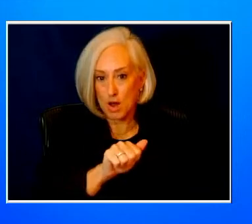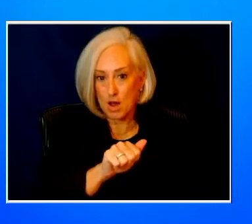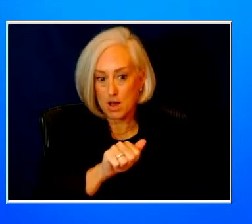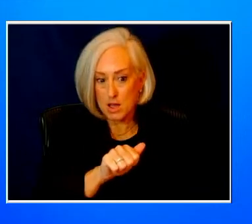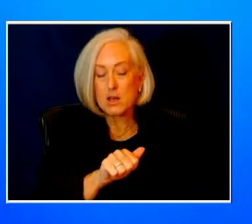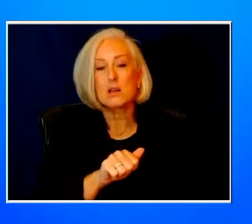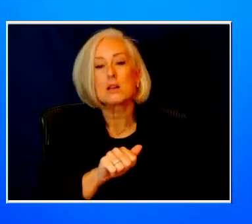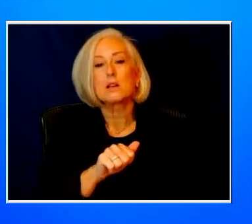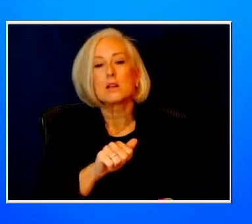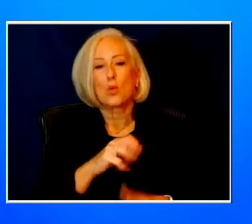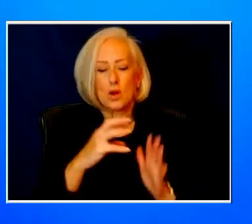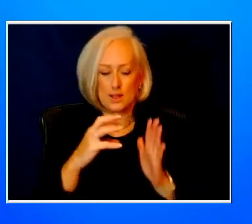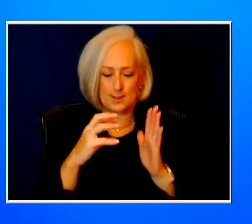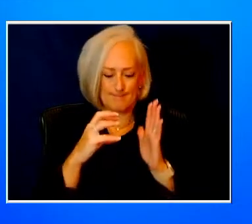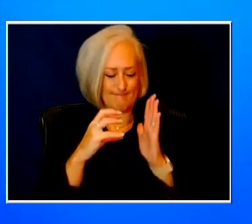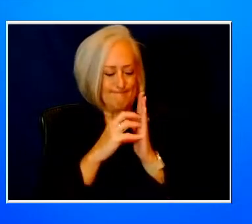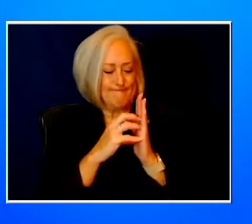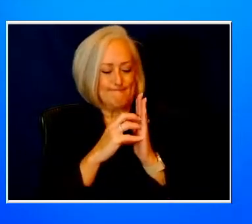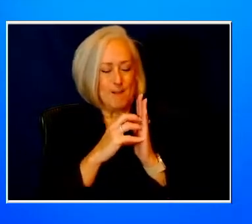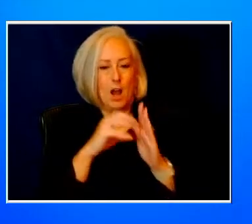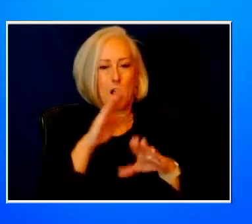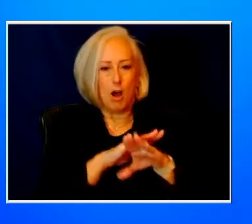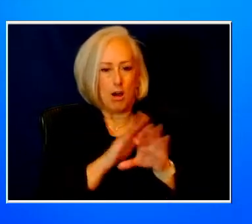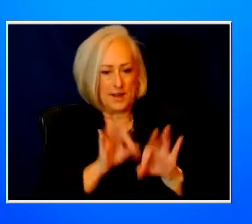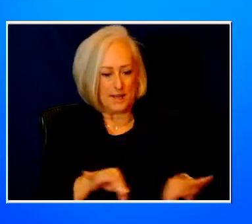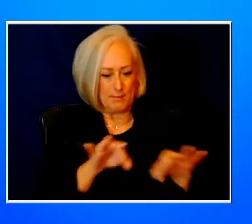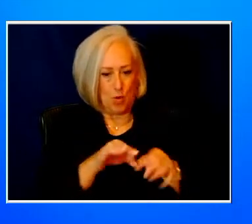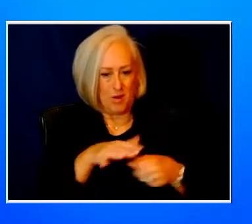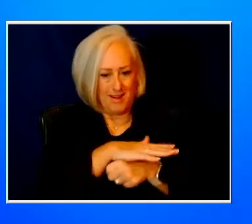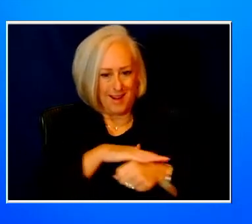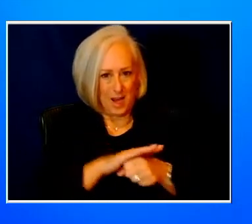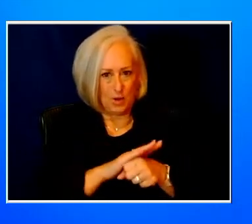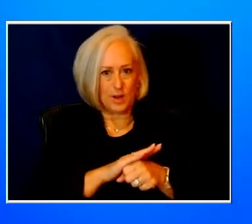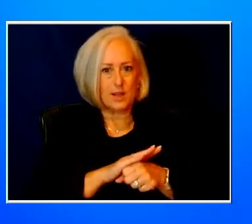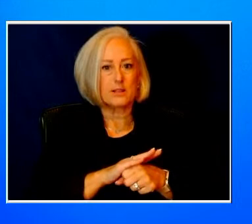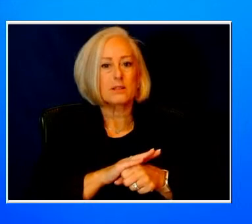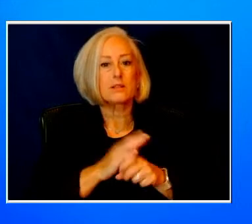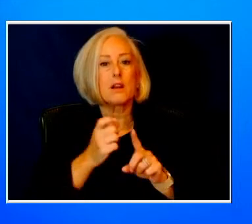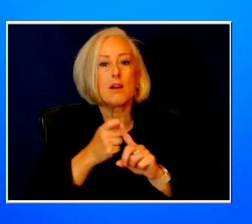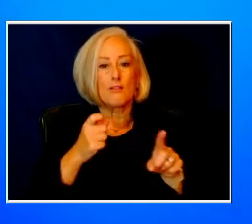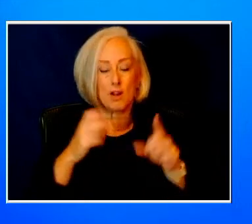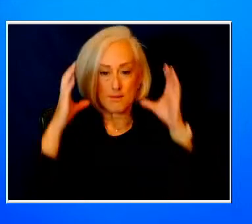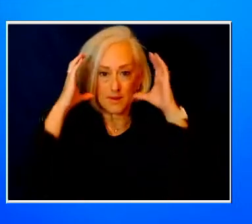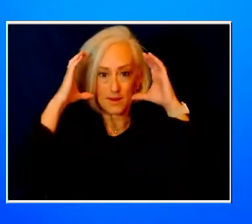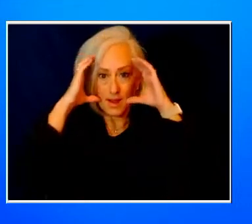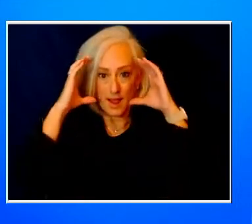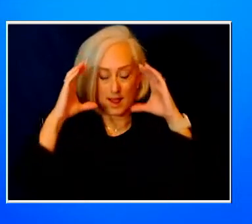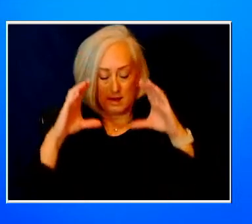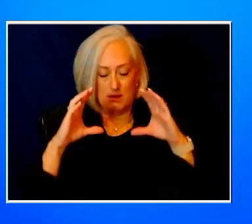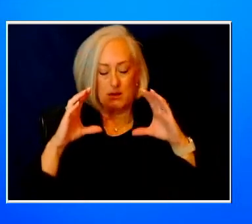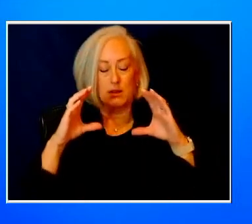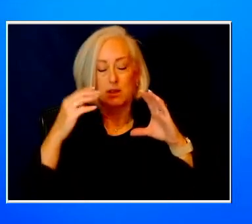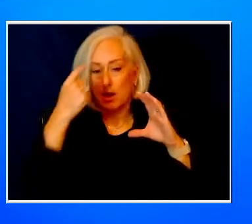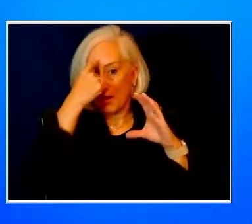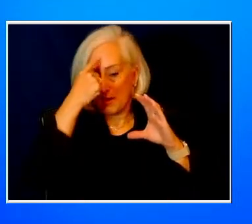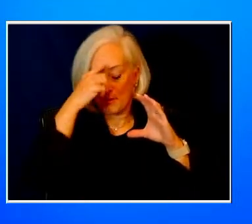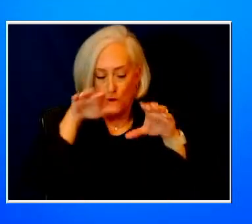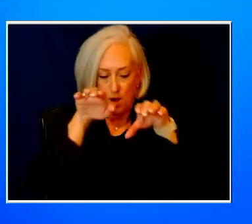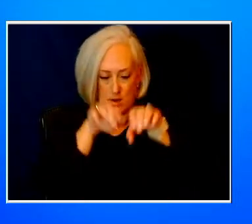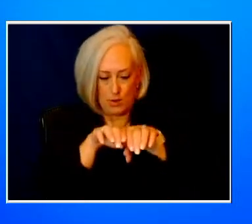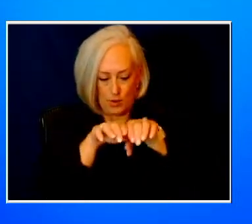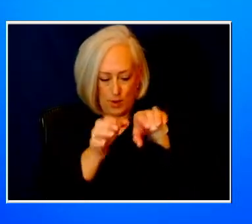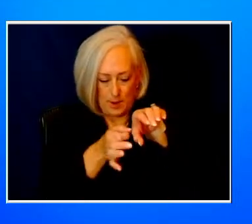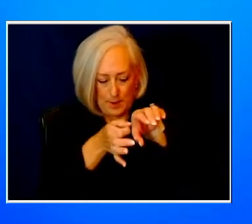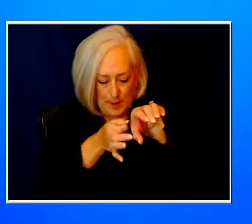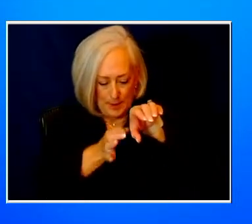structures, the carotid artery, all of the nerves coming out of the brainstem, the brainstem itself, in addition to involving the